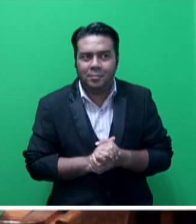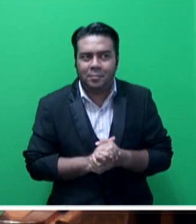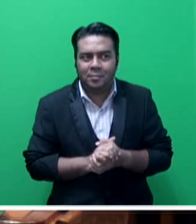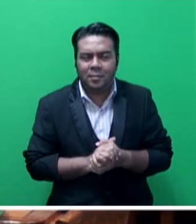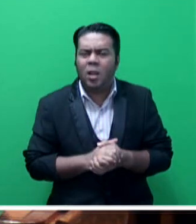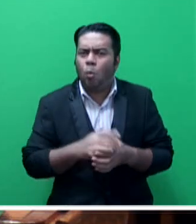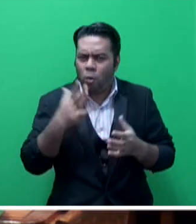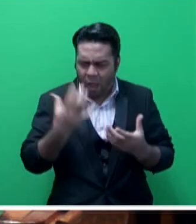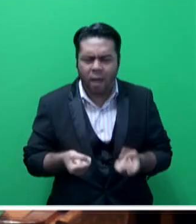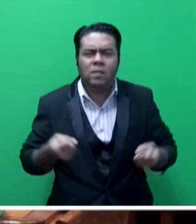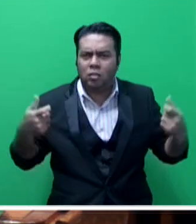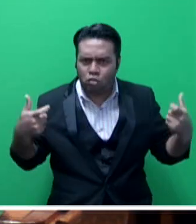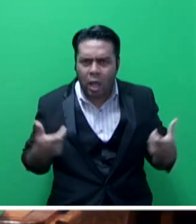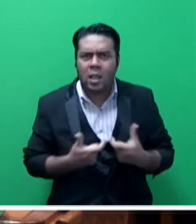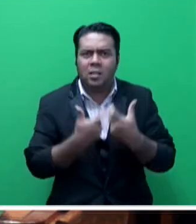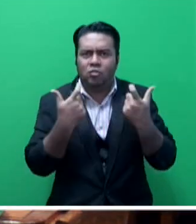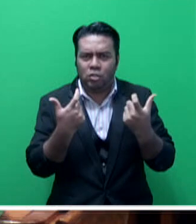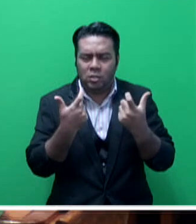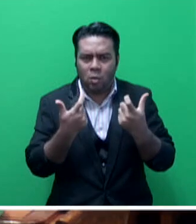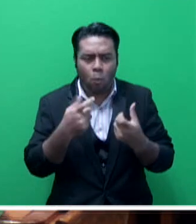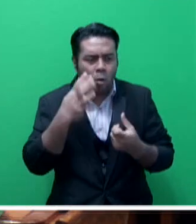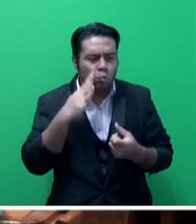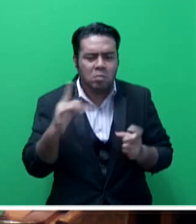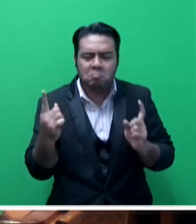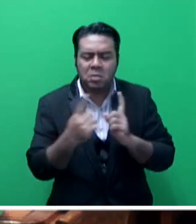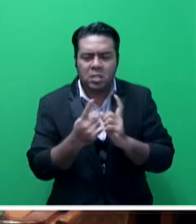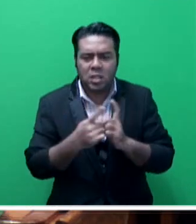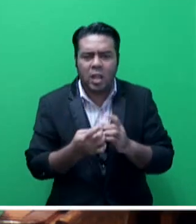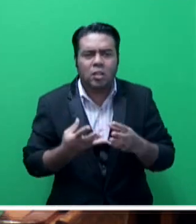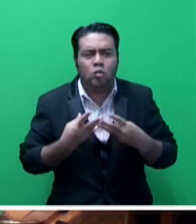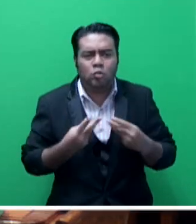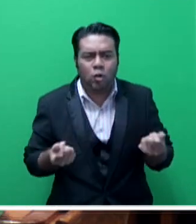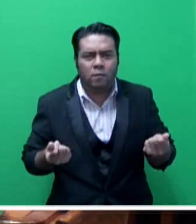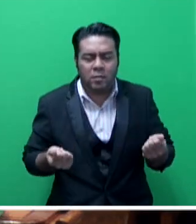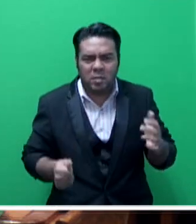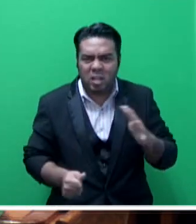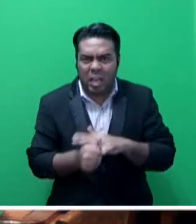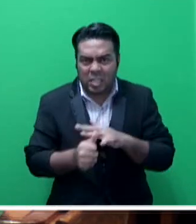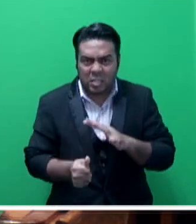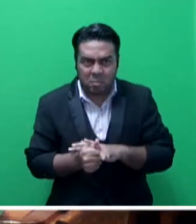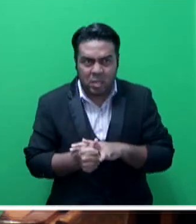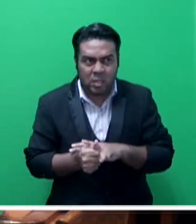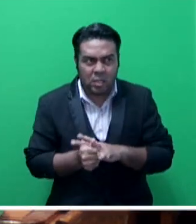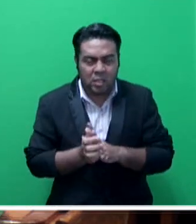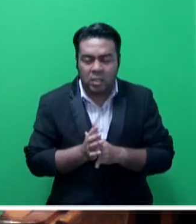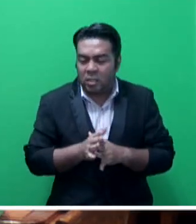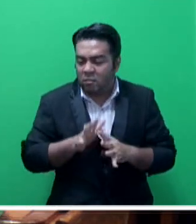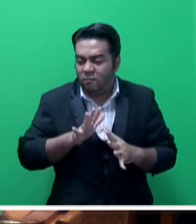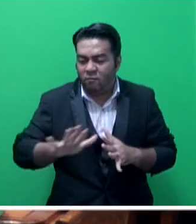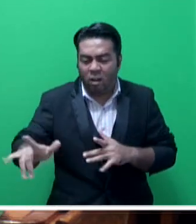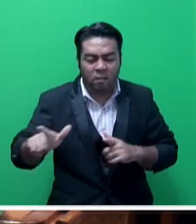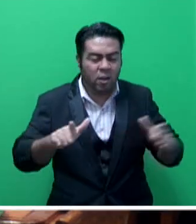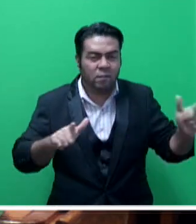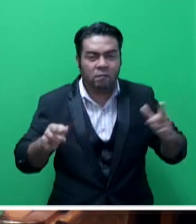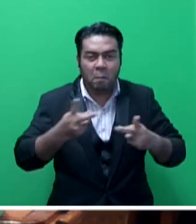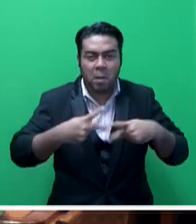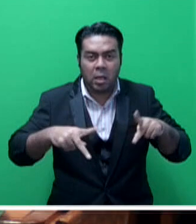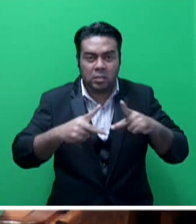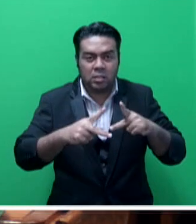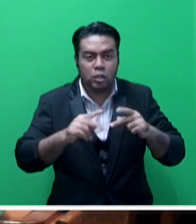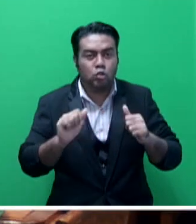there are challenges in attending, particularly when accessibility is